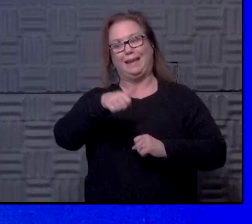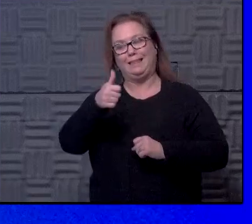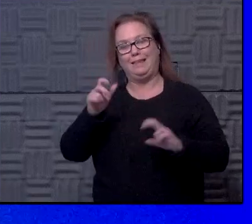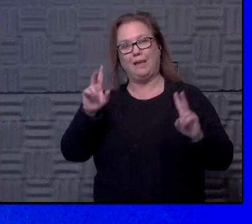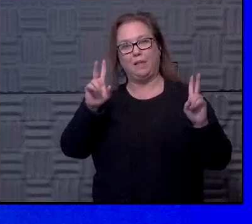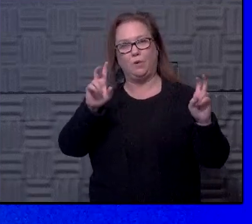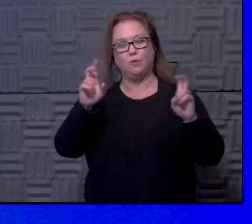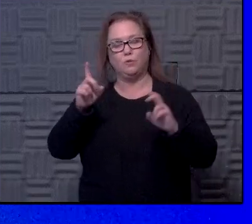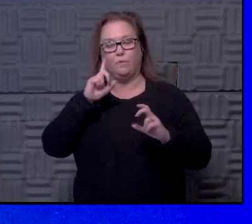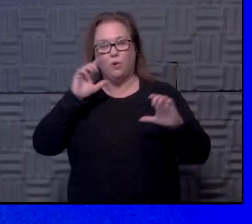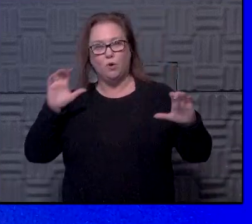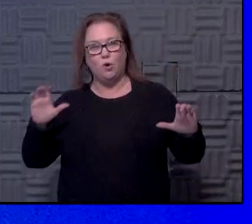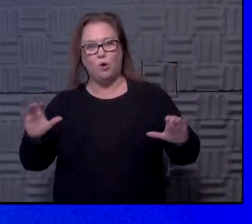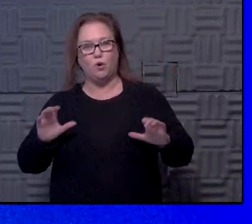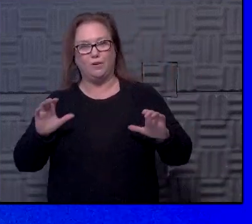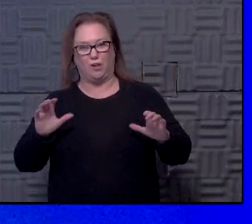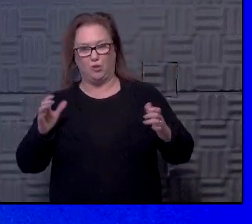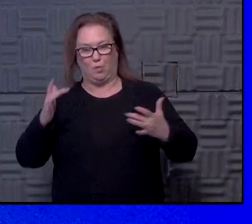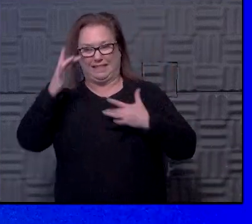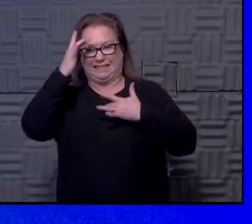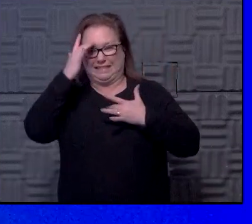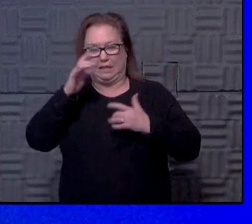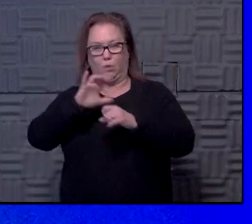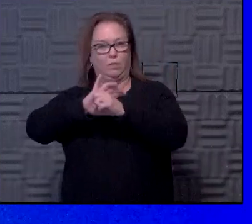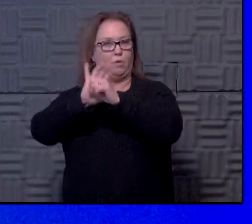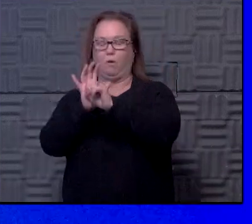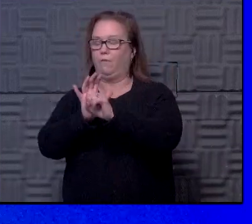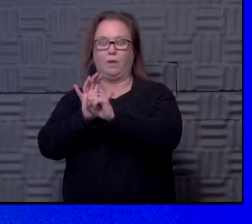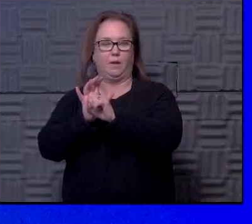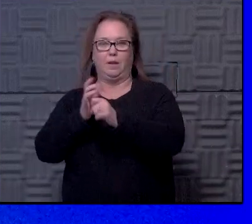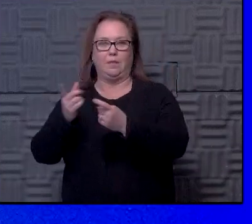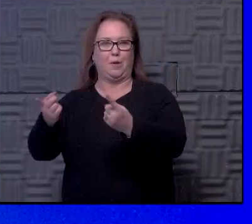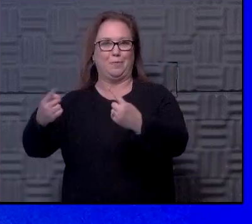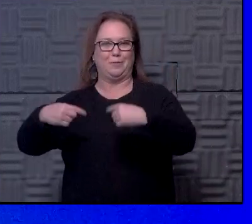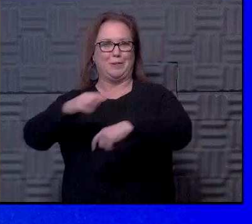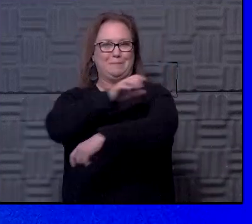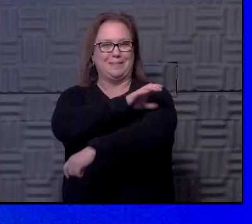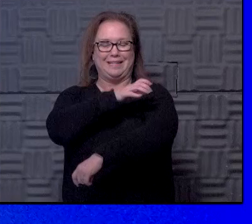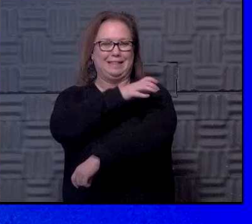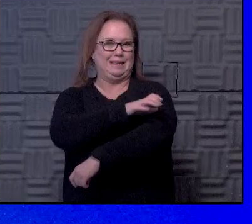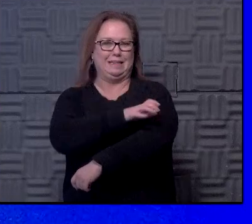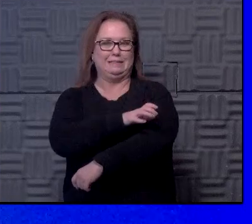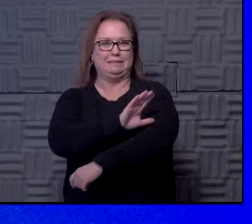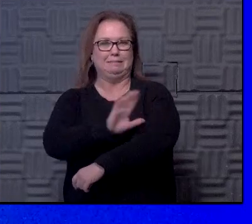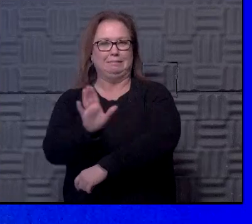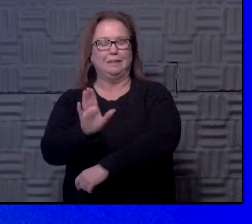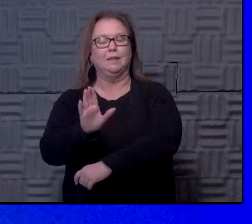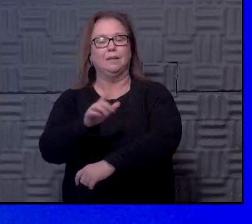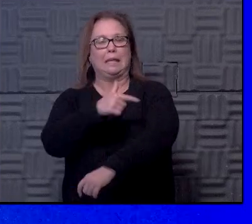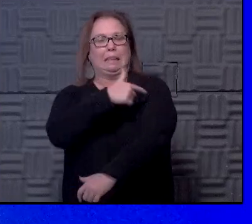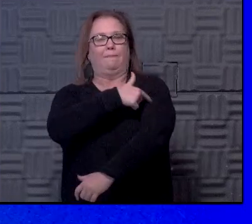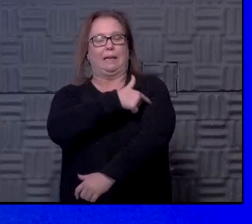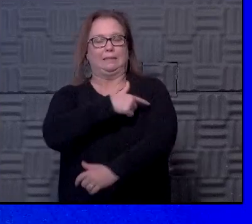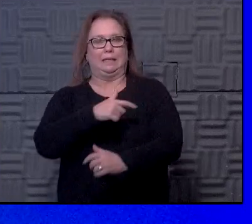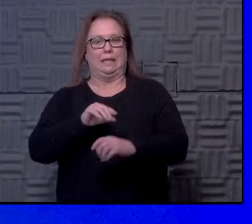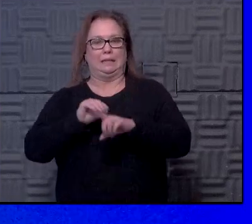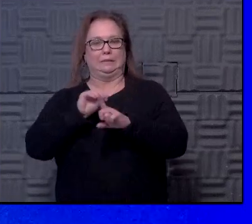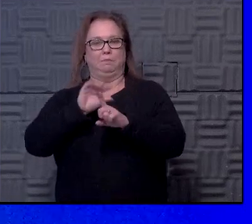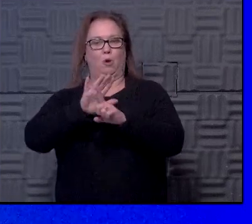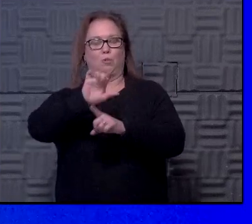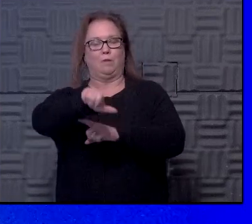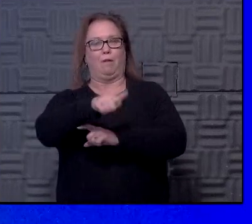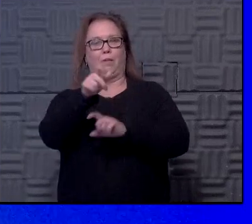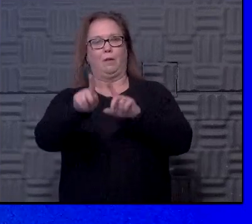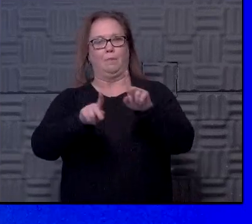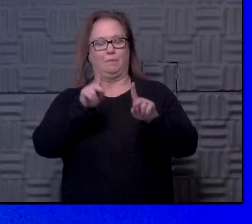is if you are actively sick with COVID-19, they do not want you coming into the clinics or going to healthcare facilities to get the vaccine and potentially exposing